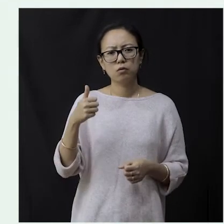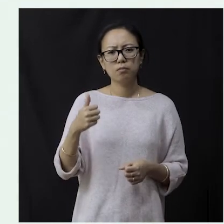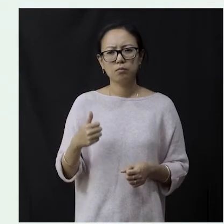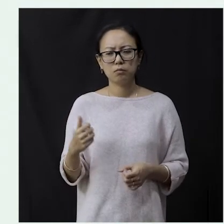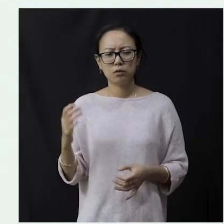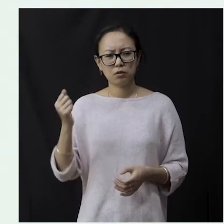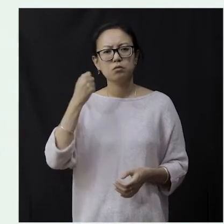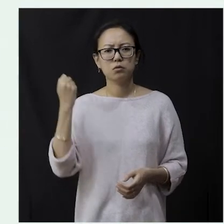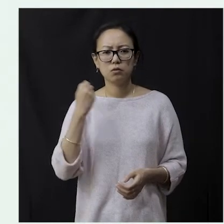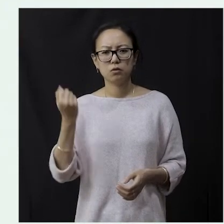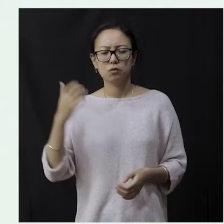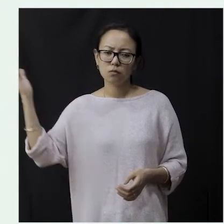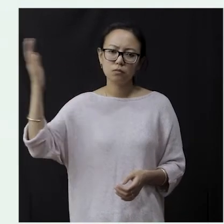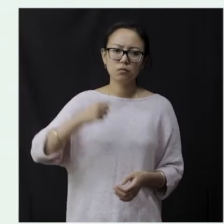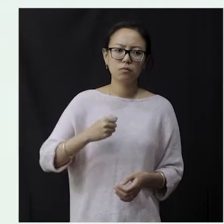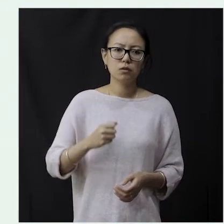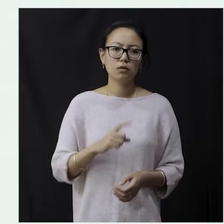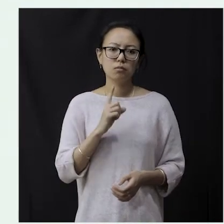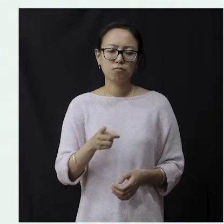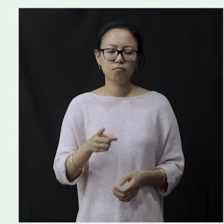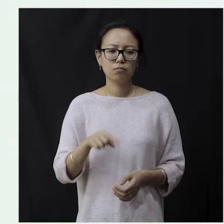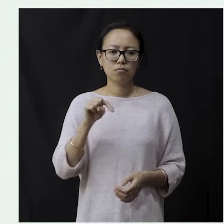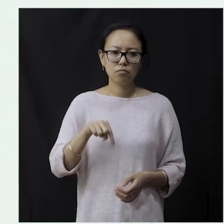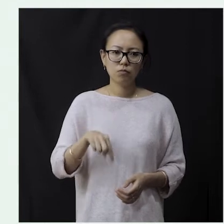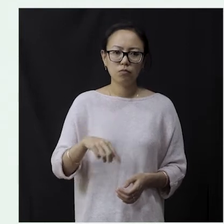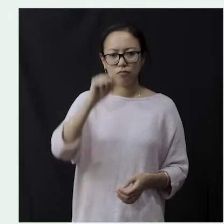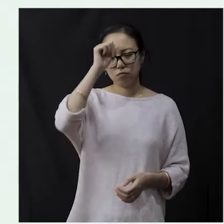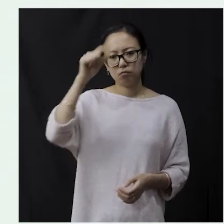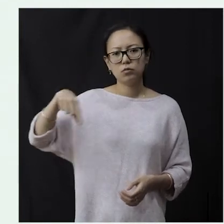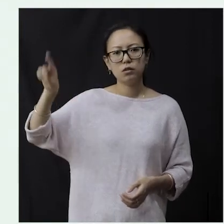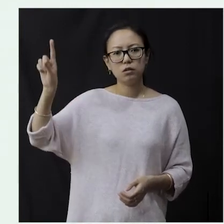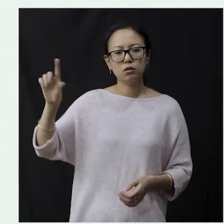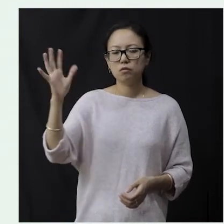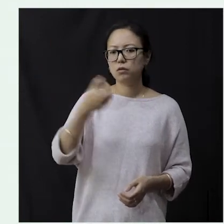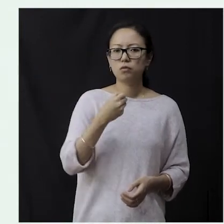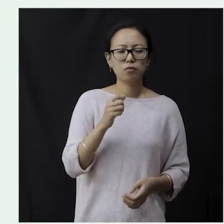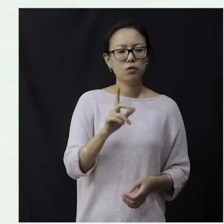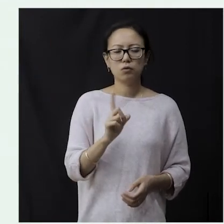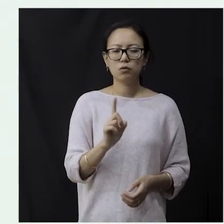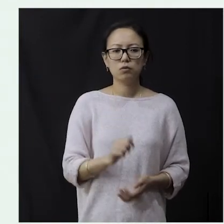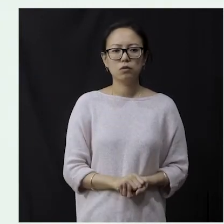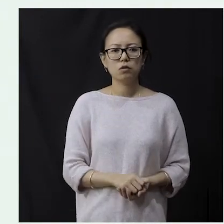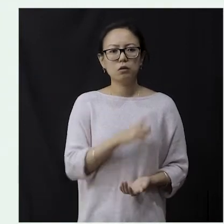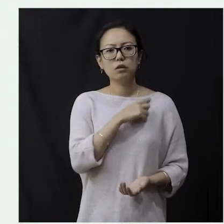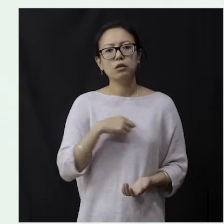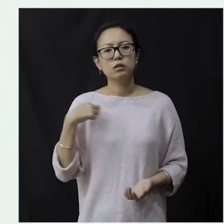this fastest train is available right now in big countries like China, Japan. All